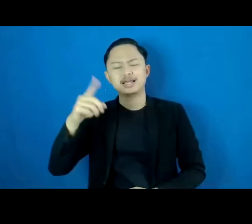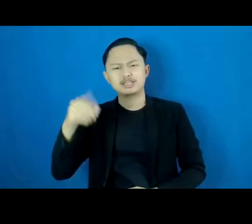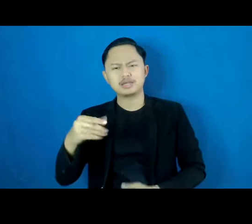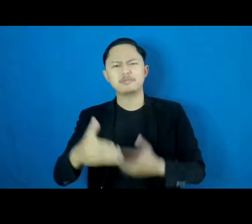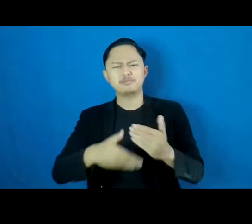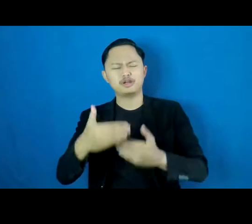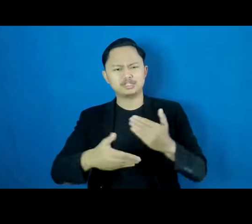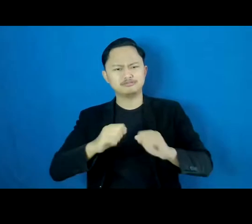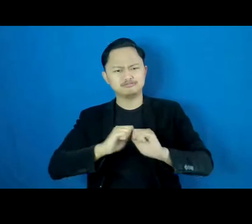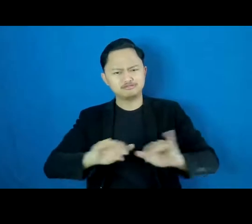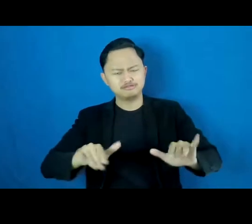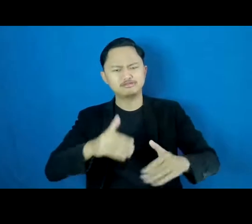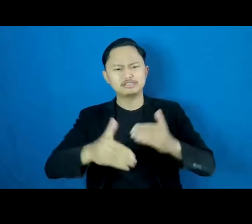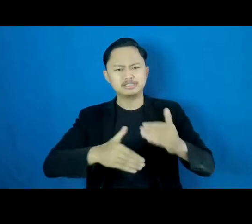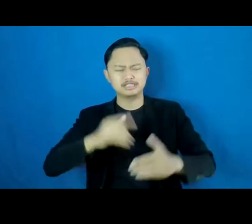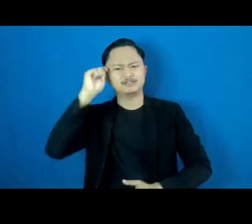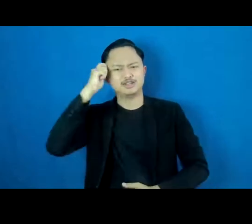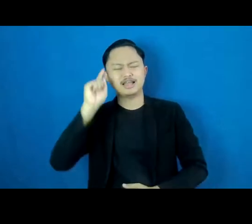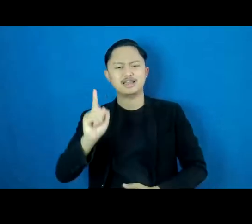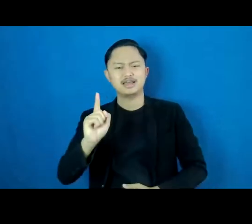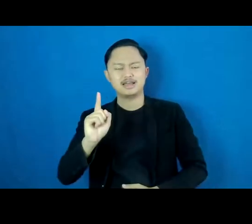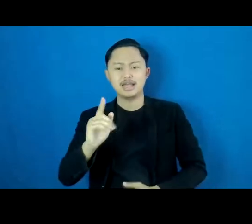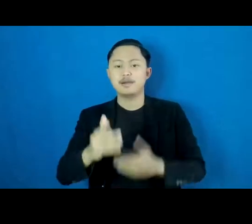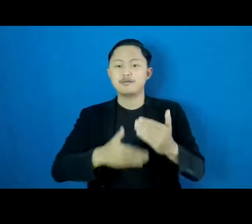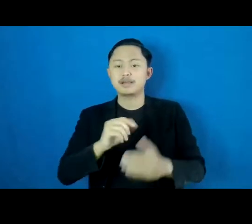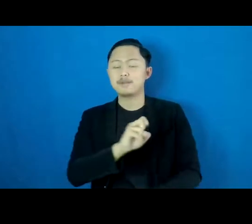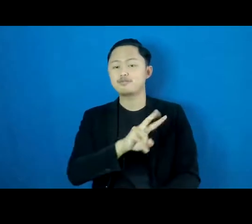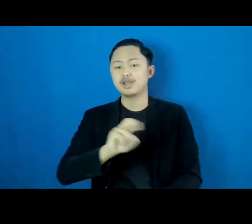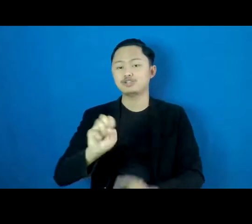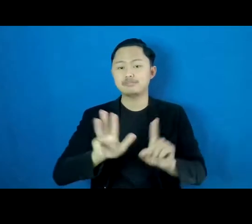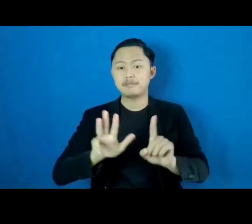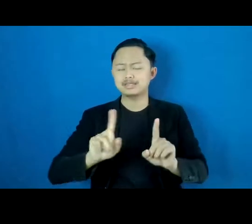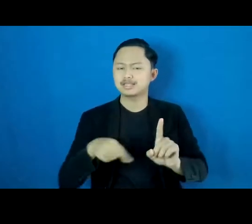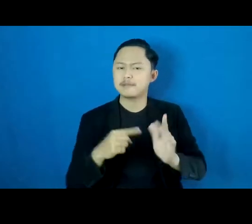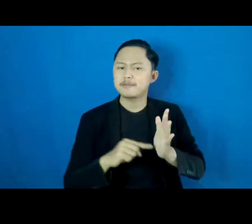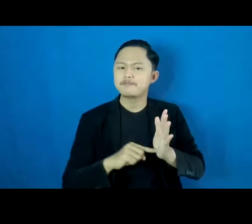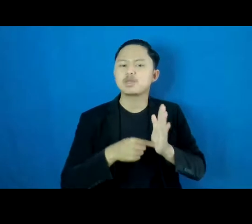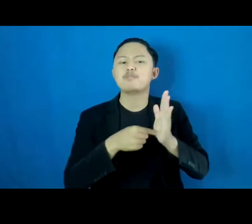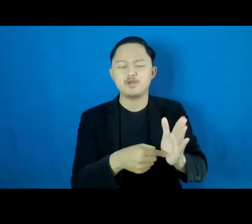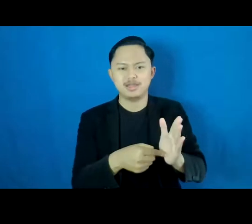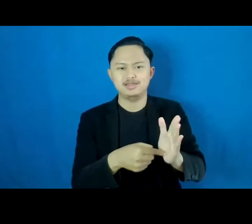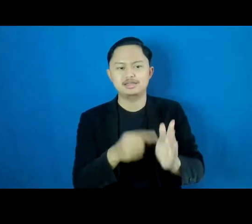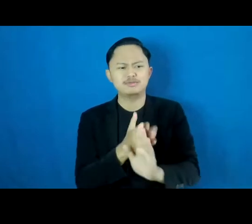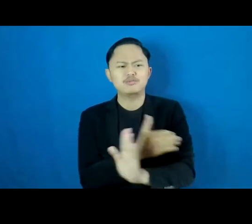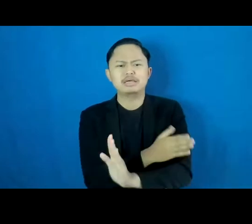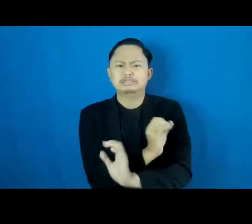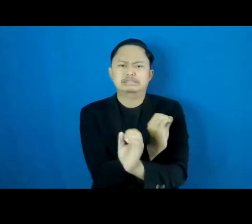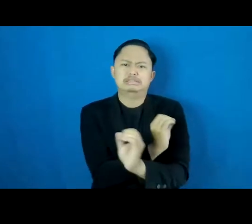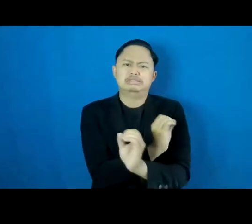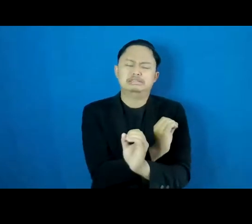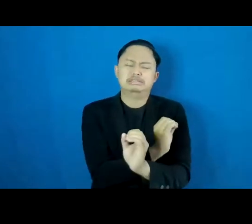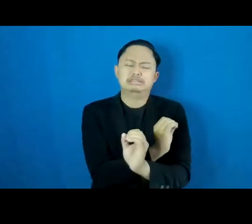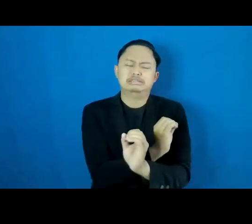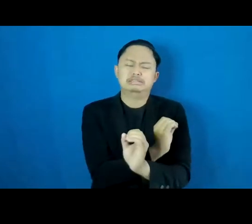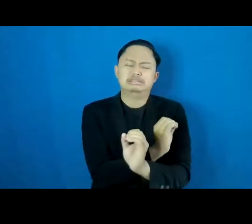road. We started the journey in 2019 by only knowing very little or almost nothing about electric bus.